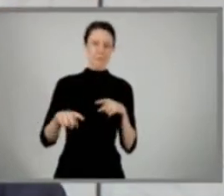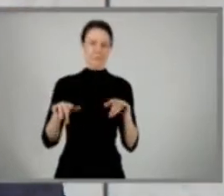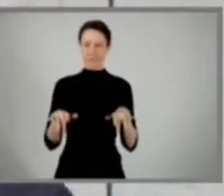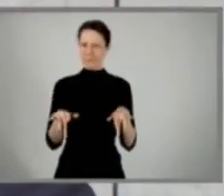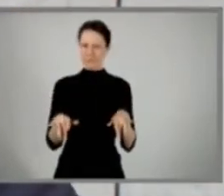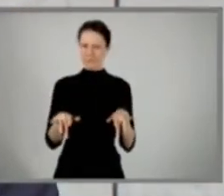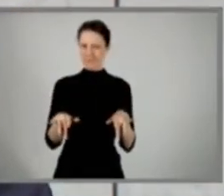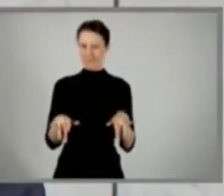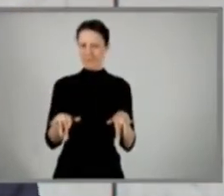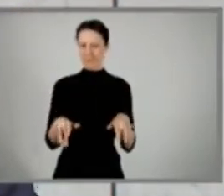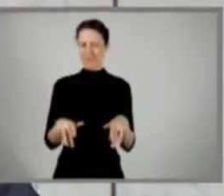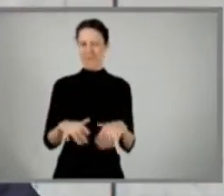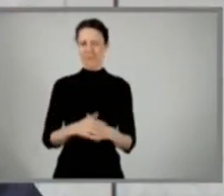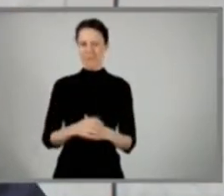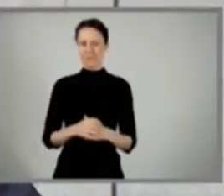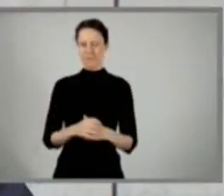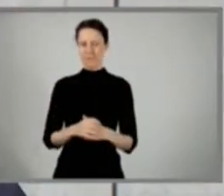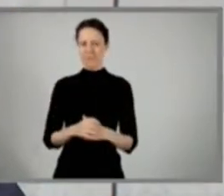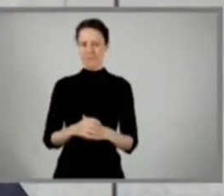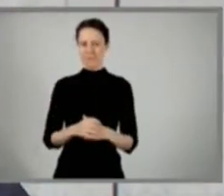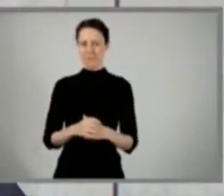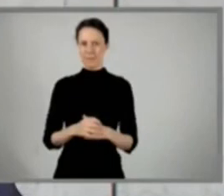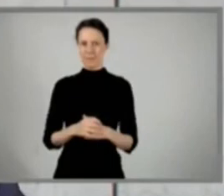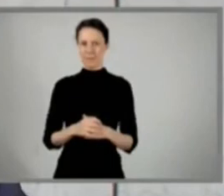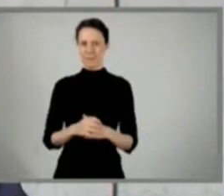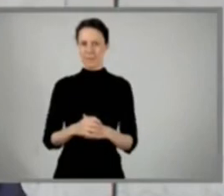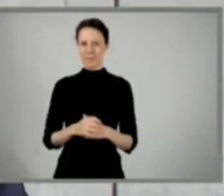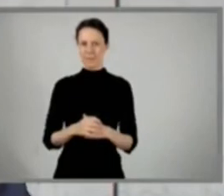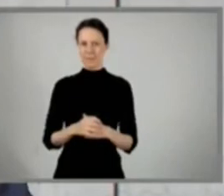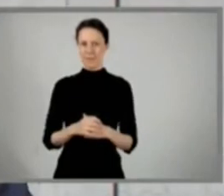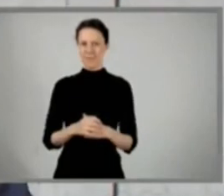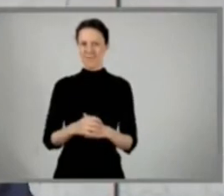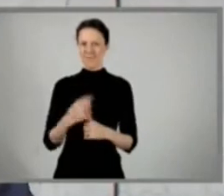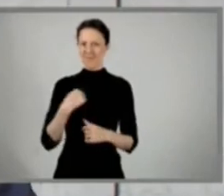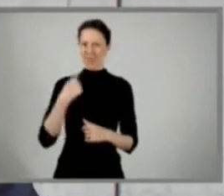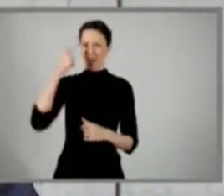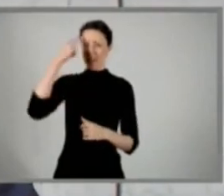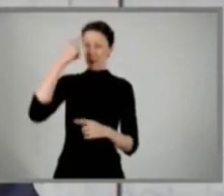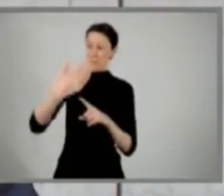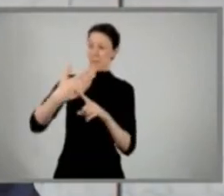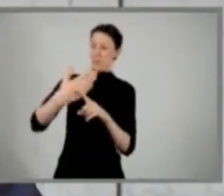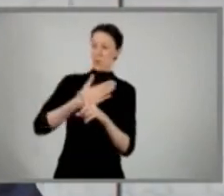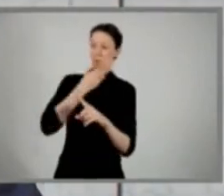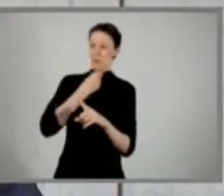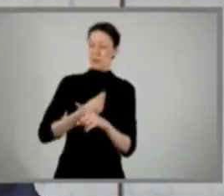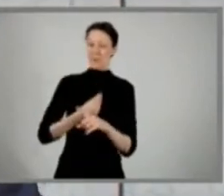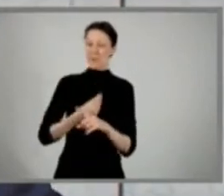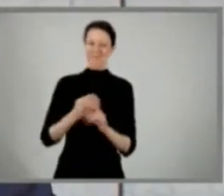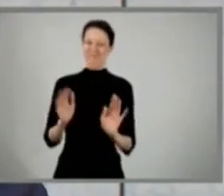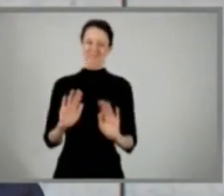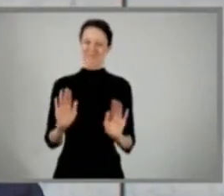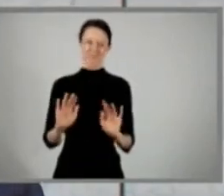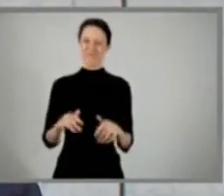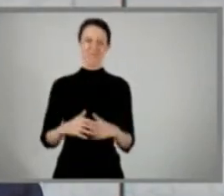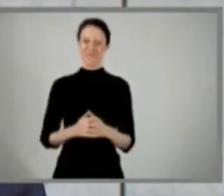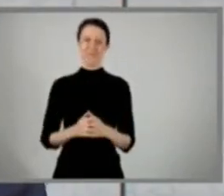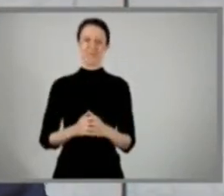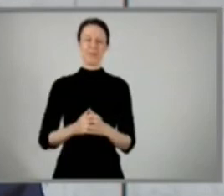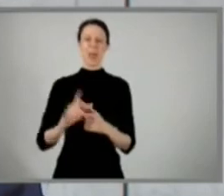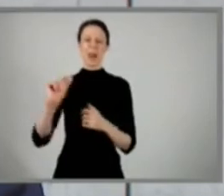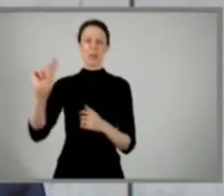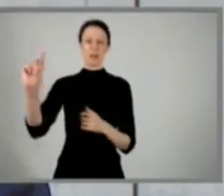point. And I couldn't say we'd be in that position before the end of the year. We would obviously like to